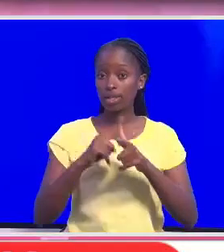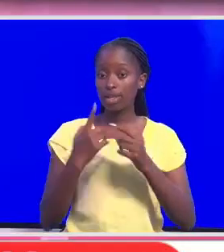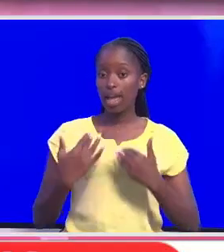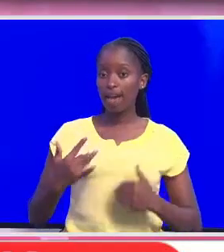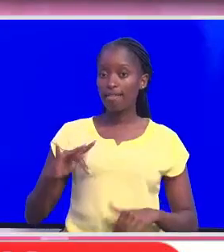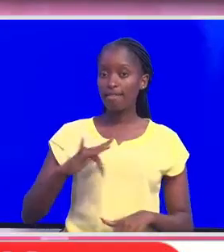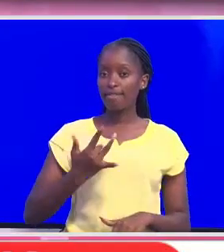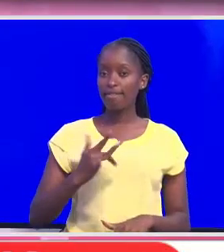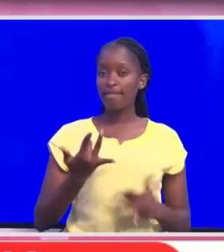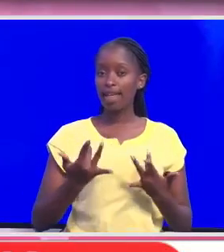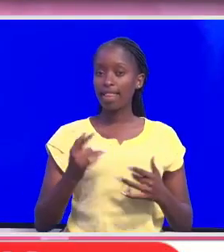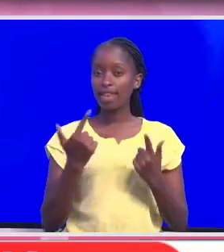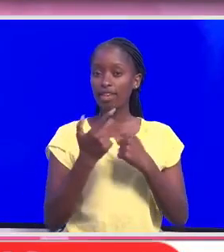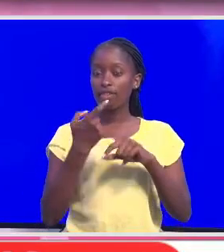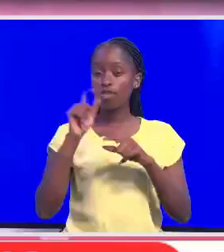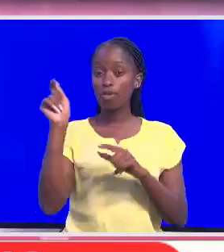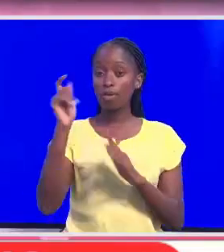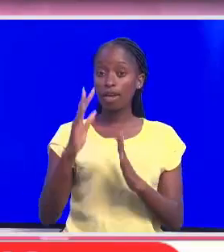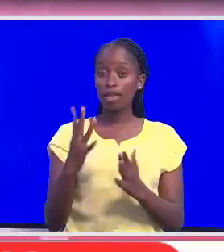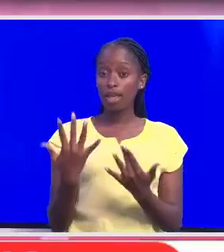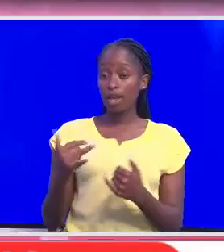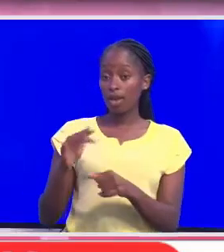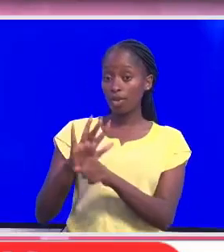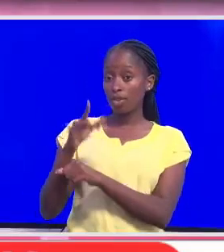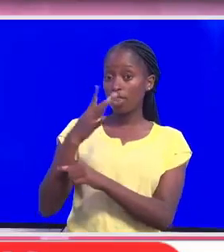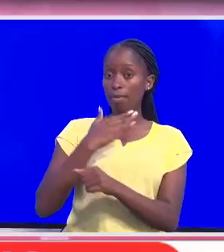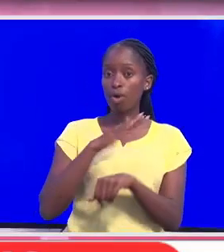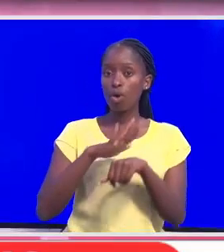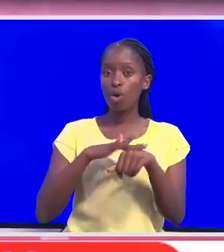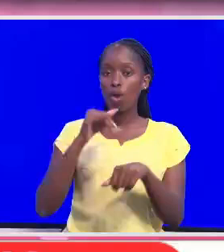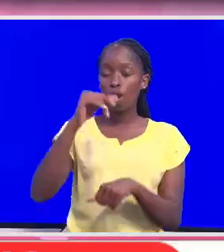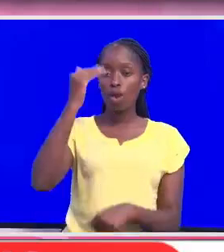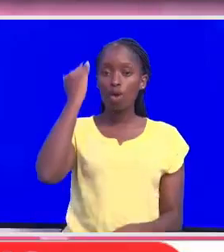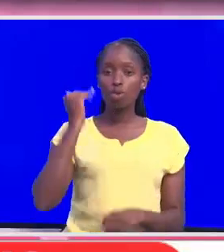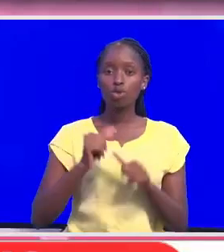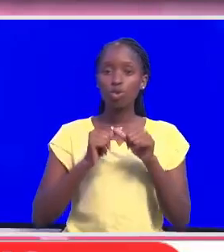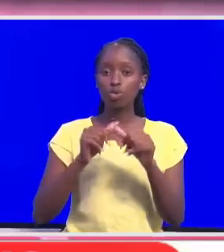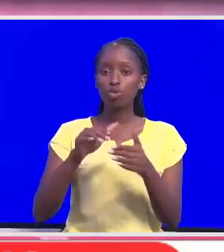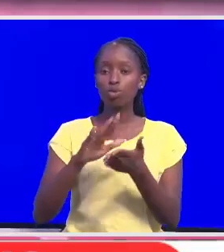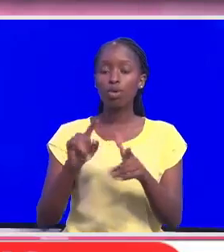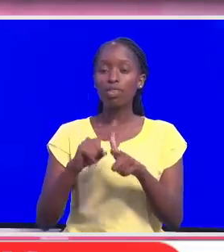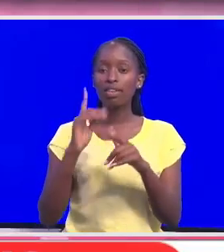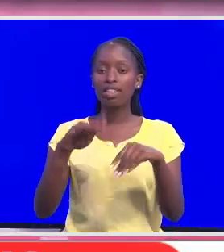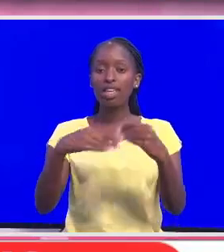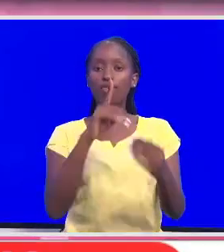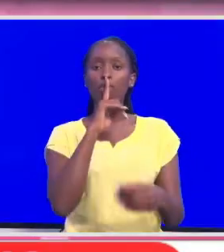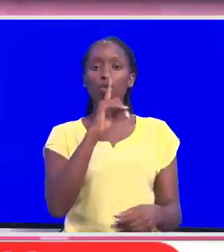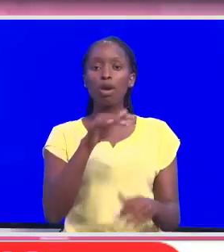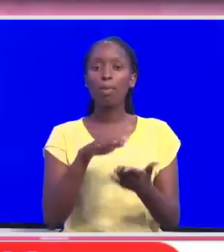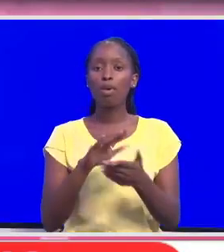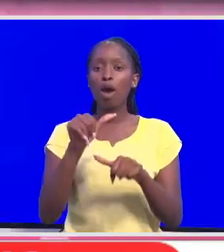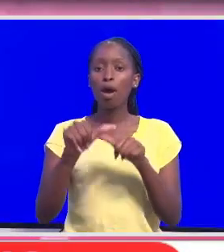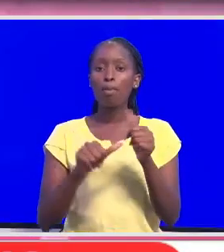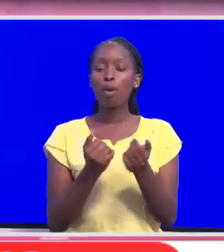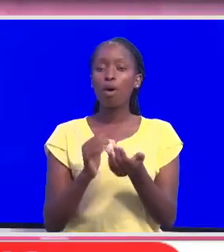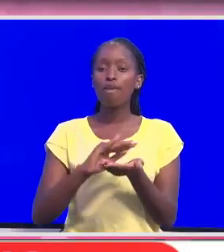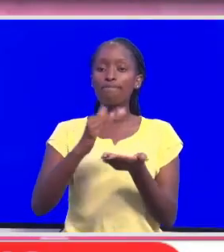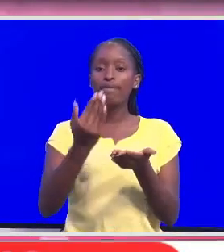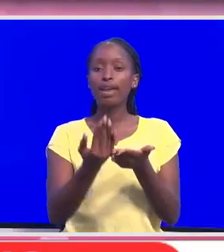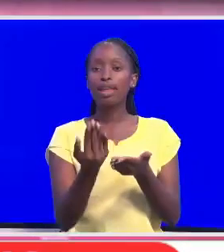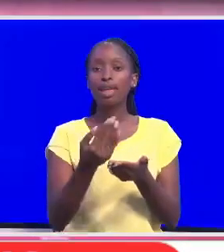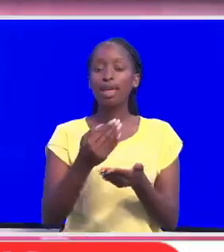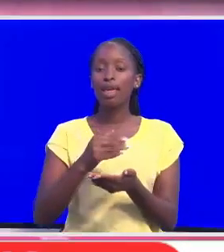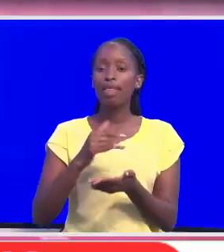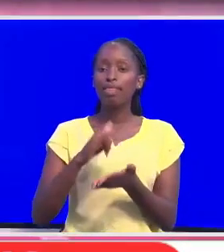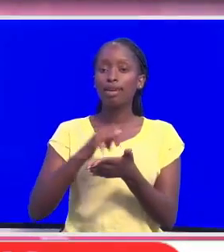lauding the decision. Most Kenyans are now calling on the courts to move further and give more orders on refunding the deducted money from Kenyans, seeing that